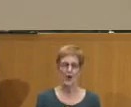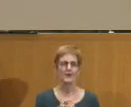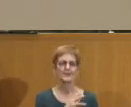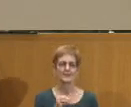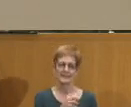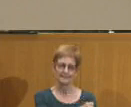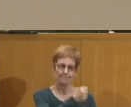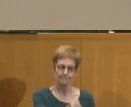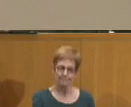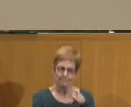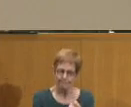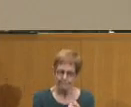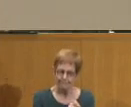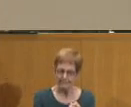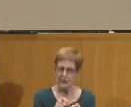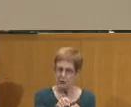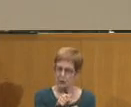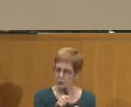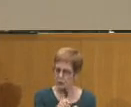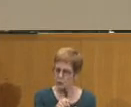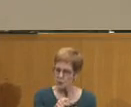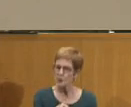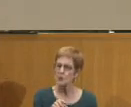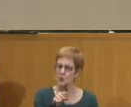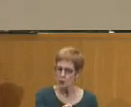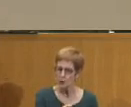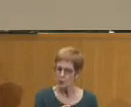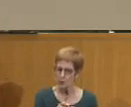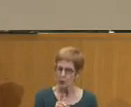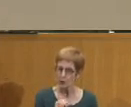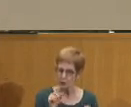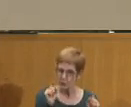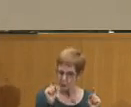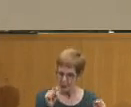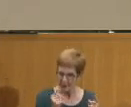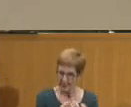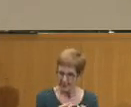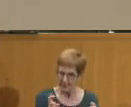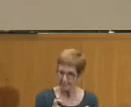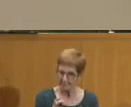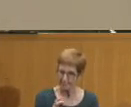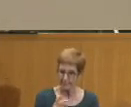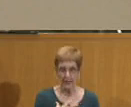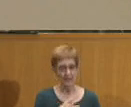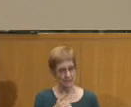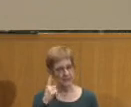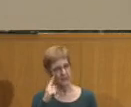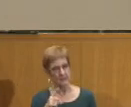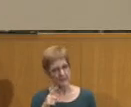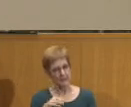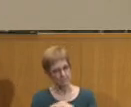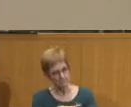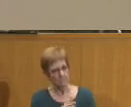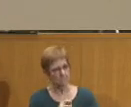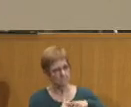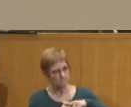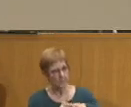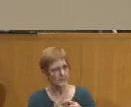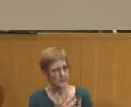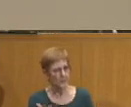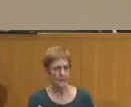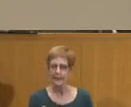these past 2 years. It has really been a pleasure. We know that the challenges are great, but they all are